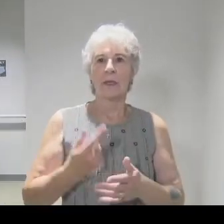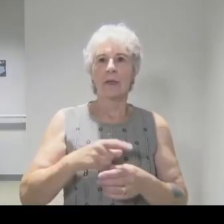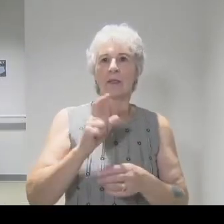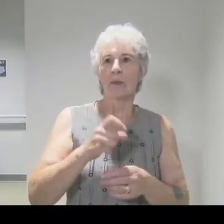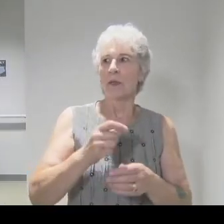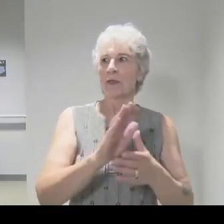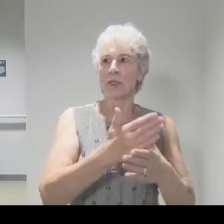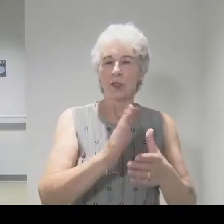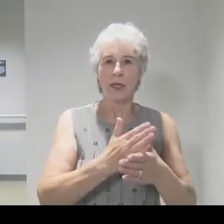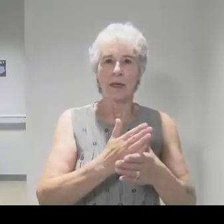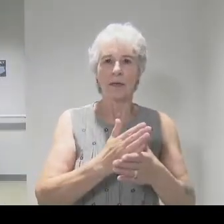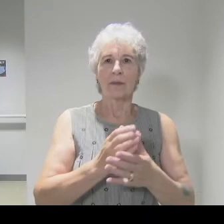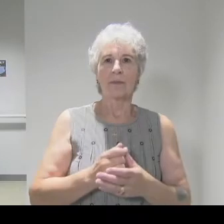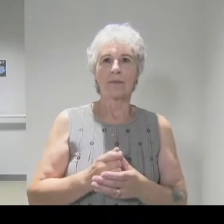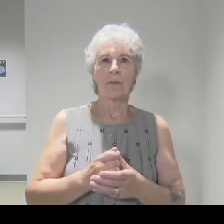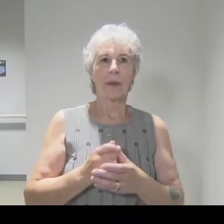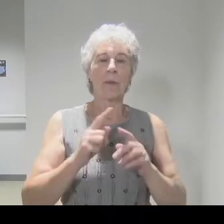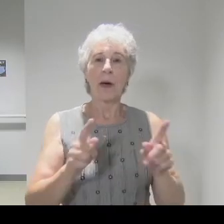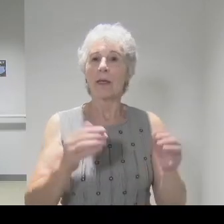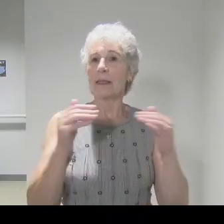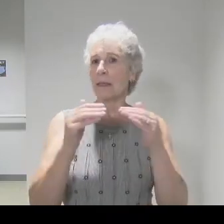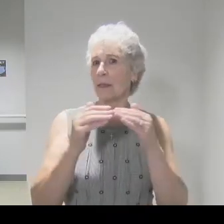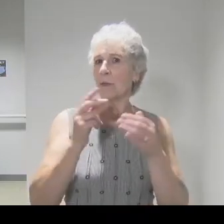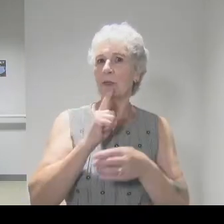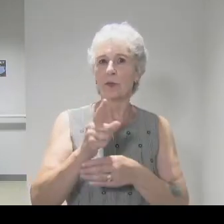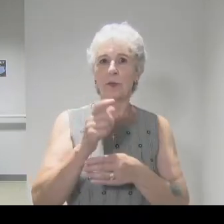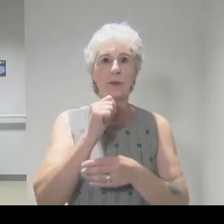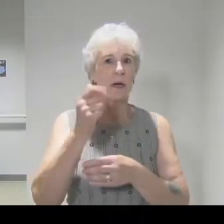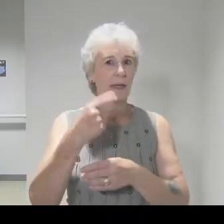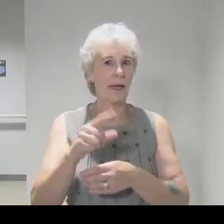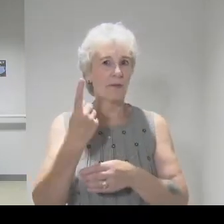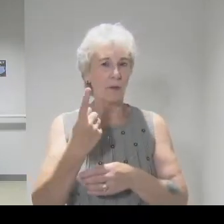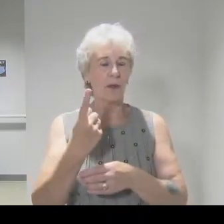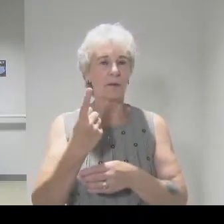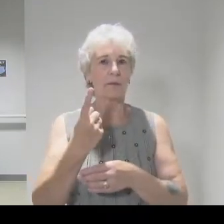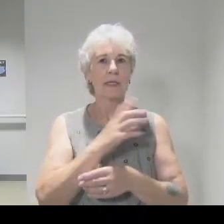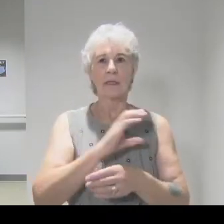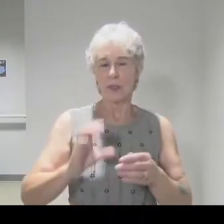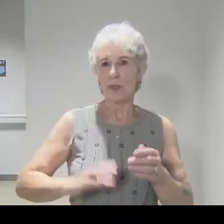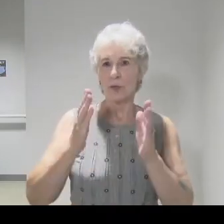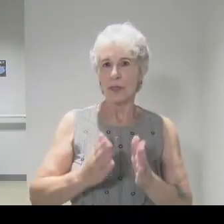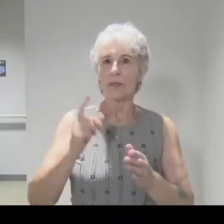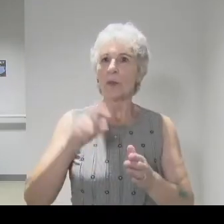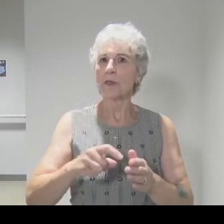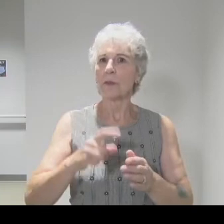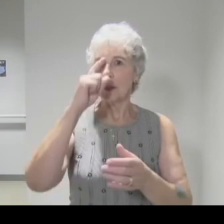the gospel. But it is equally true that not everyone who's a Christian is supposed to be a chief leader in the church.